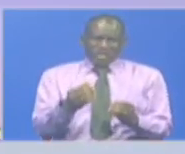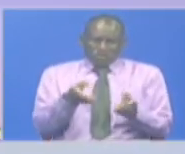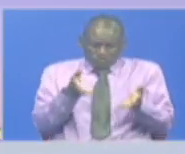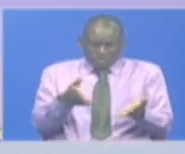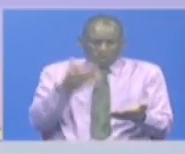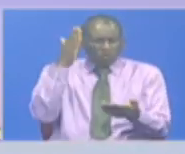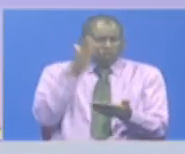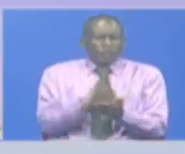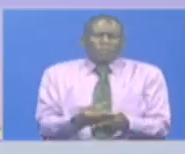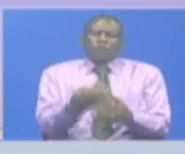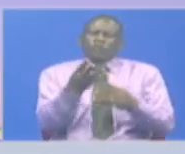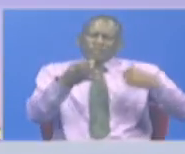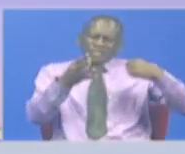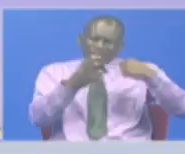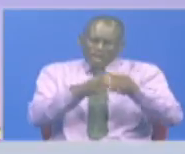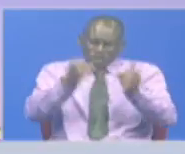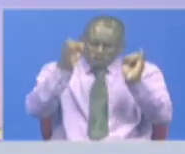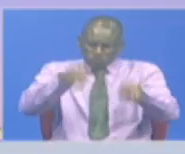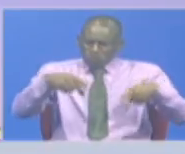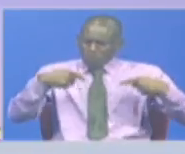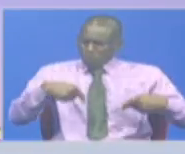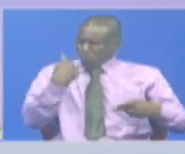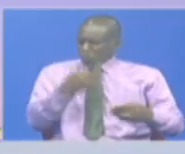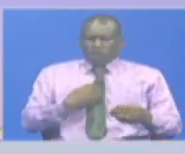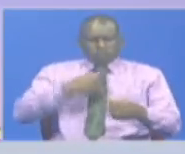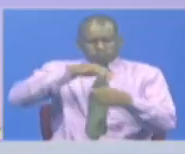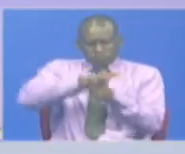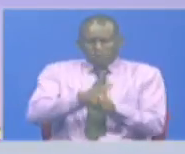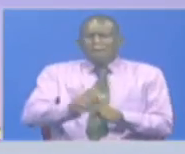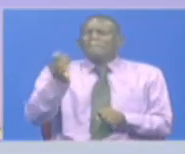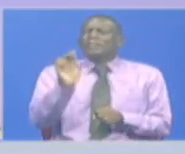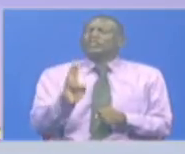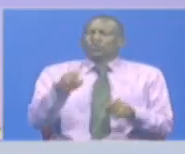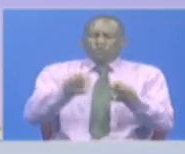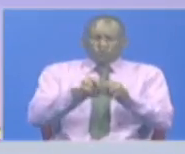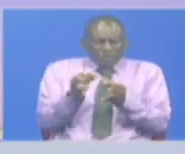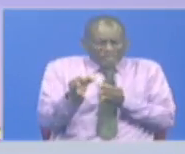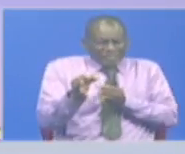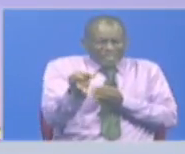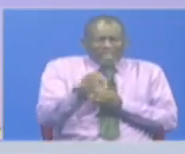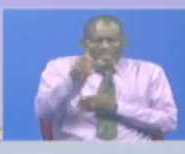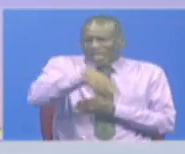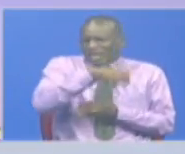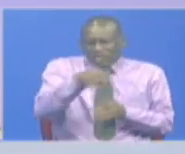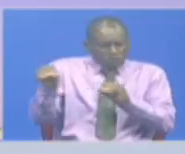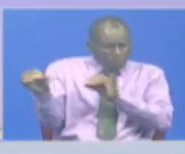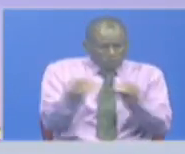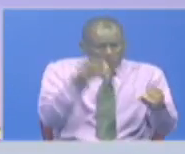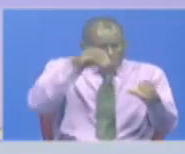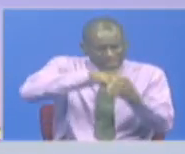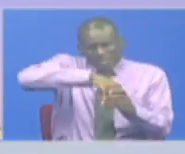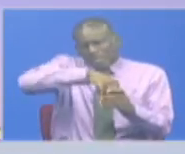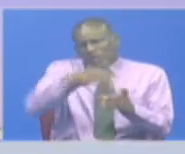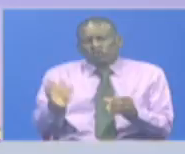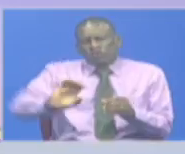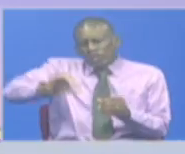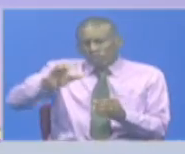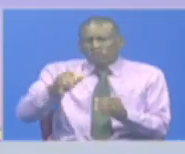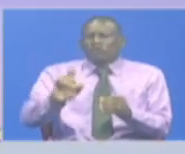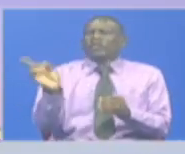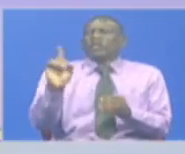49 new cases of COVID-19. The president also extended the restriction of movement in and out of the counties of